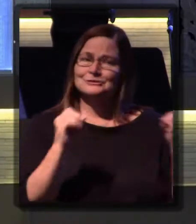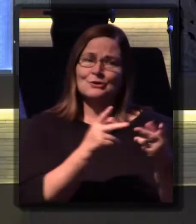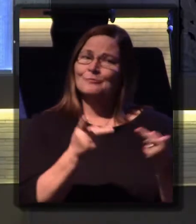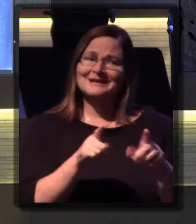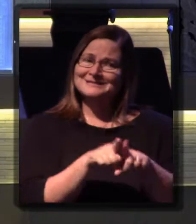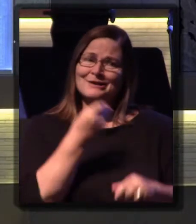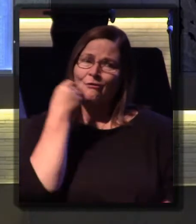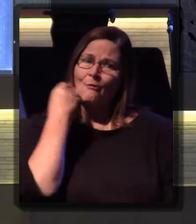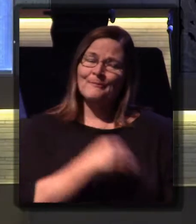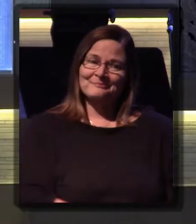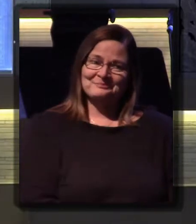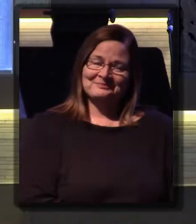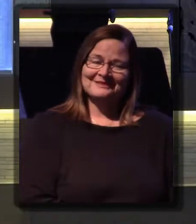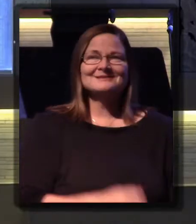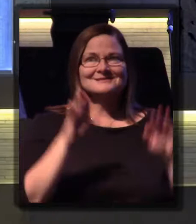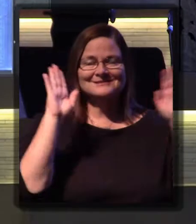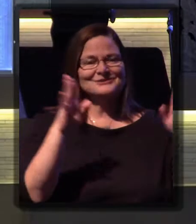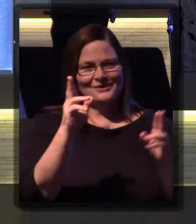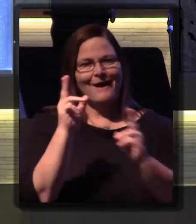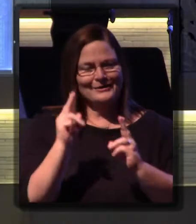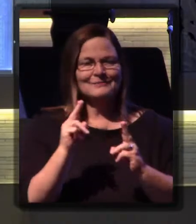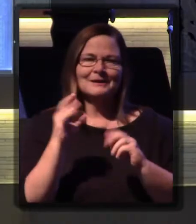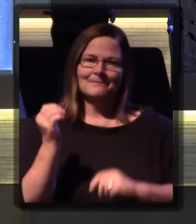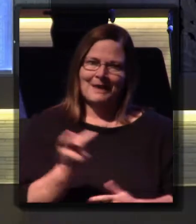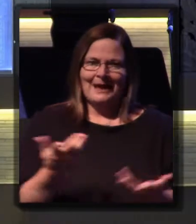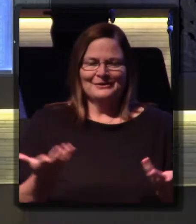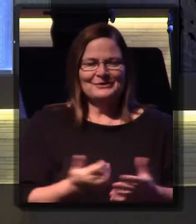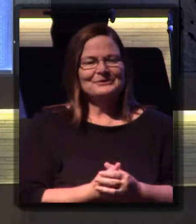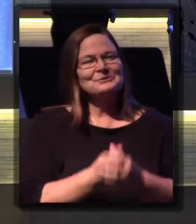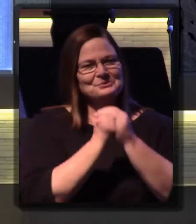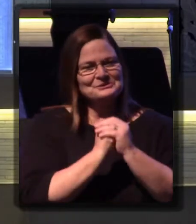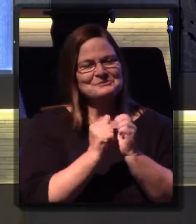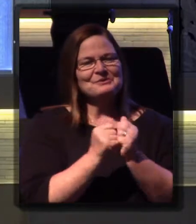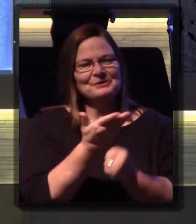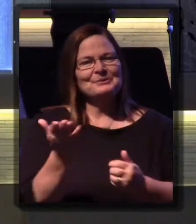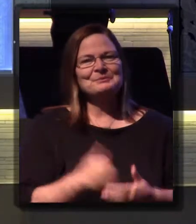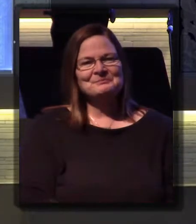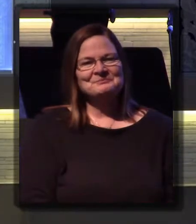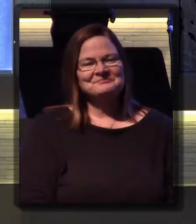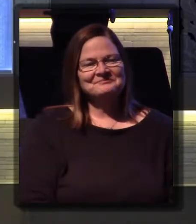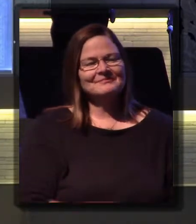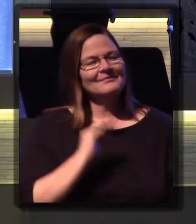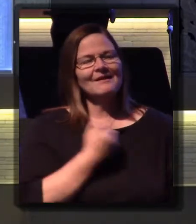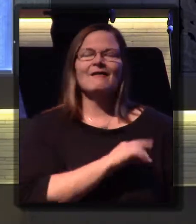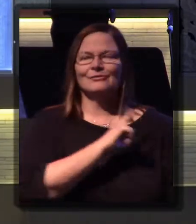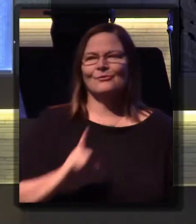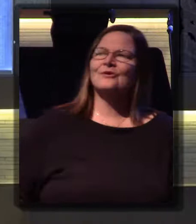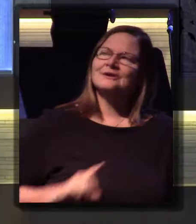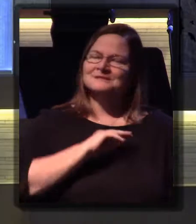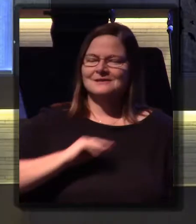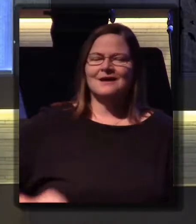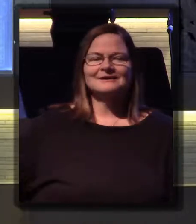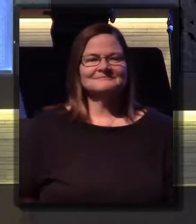Tree family. Can I just tell you, there's no place like home. It's such a privilege to be back and to